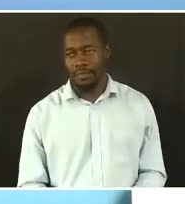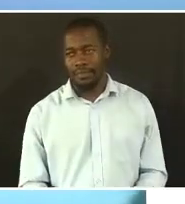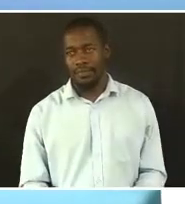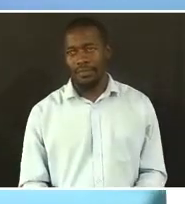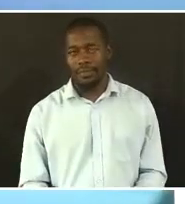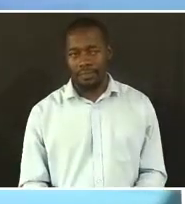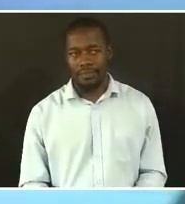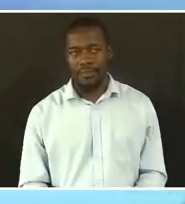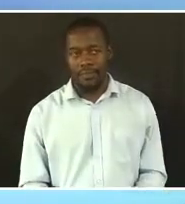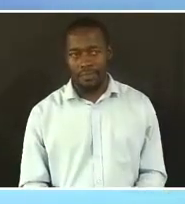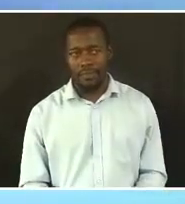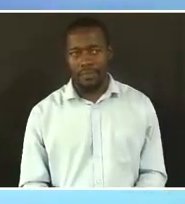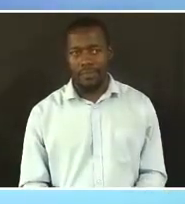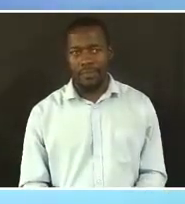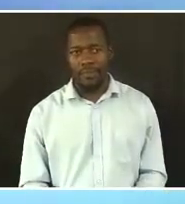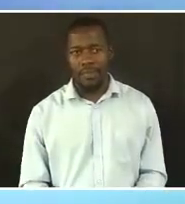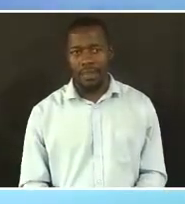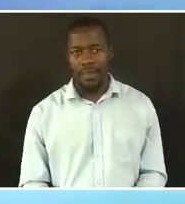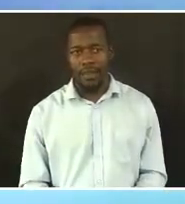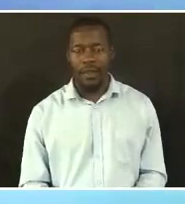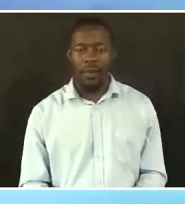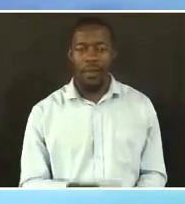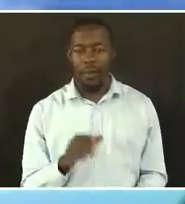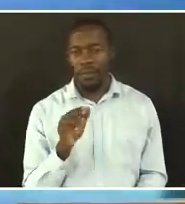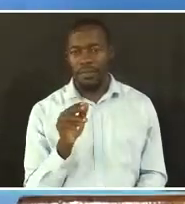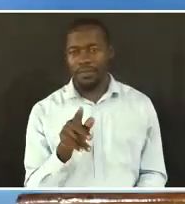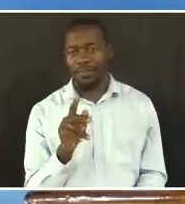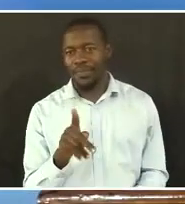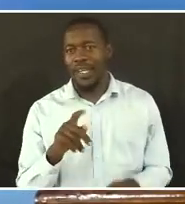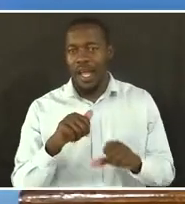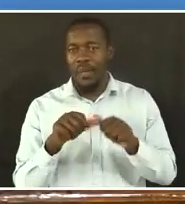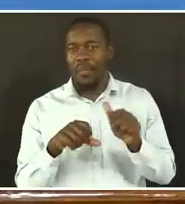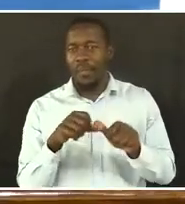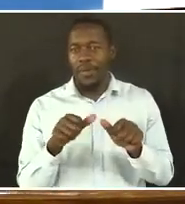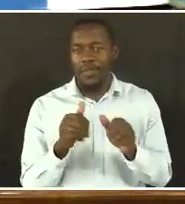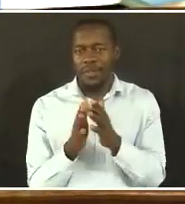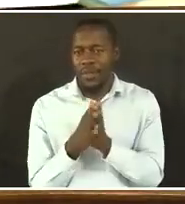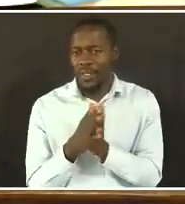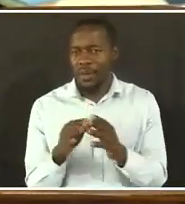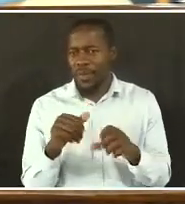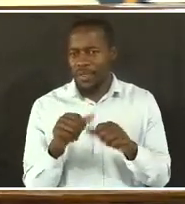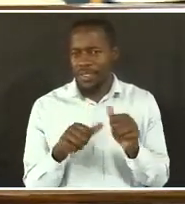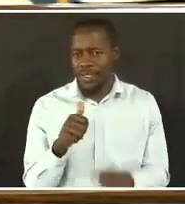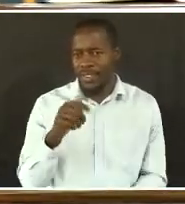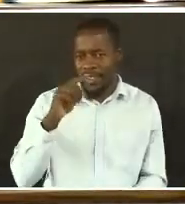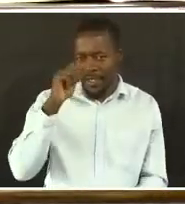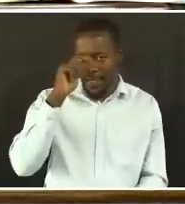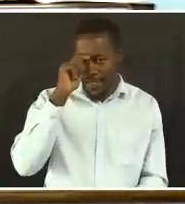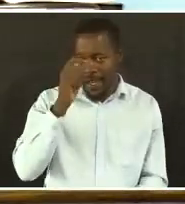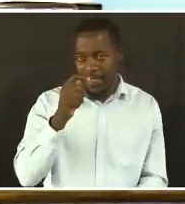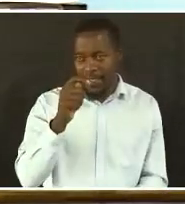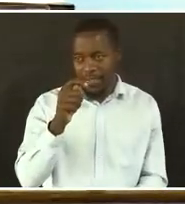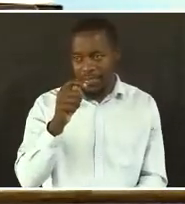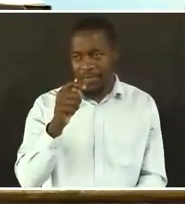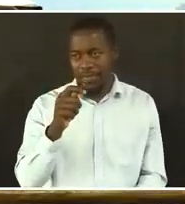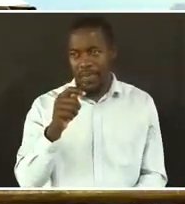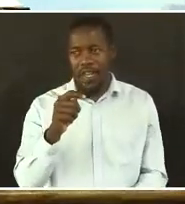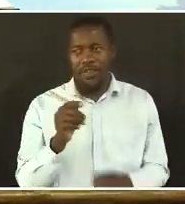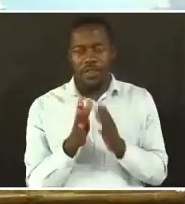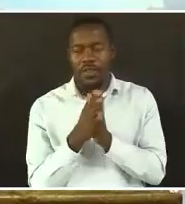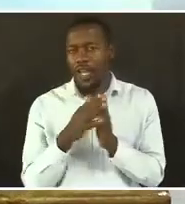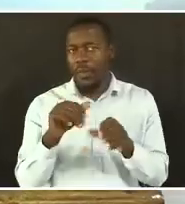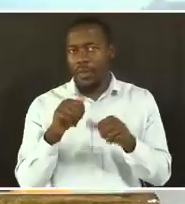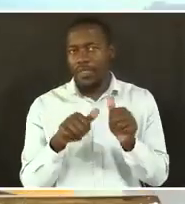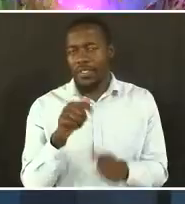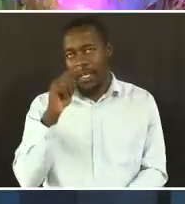to their ability. Now listen to the parable of the talent, which you know very well. The first man who was given 5 talents,